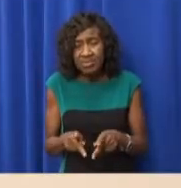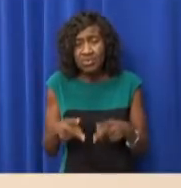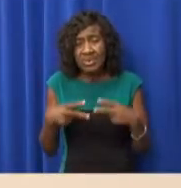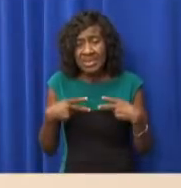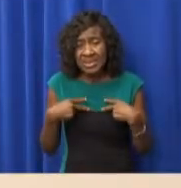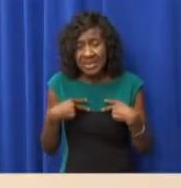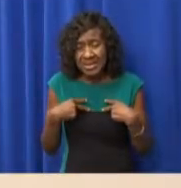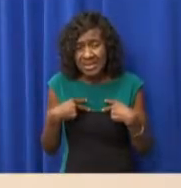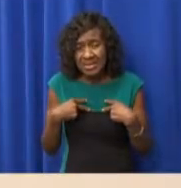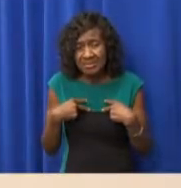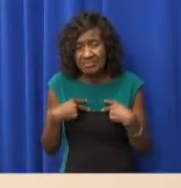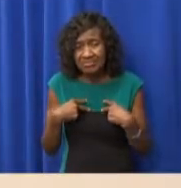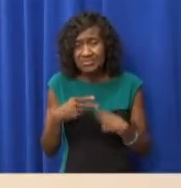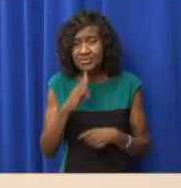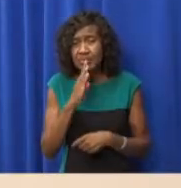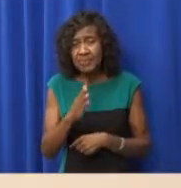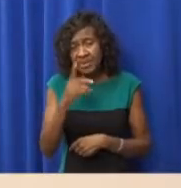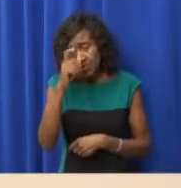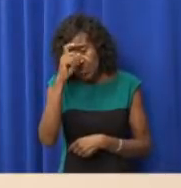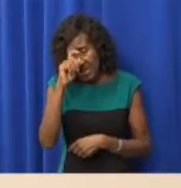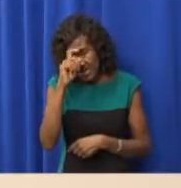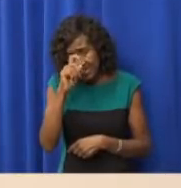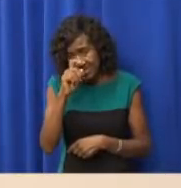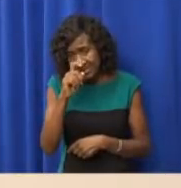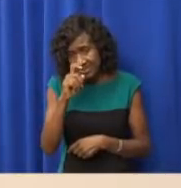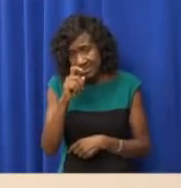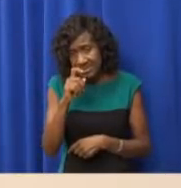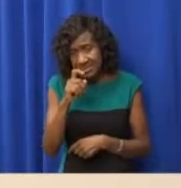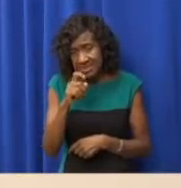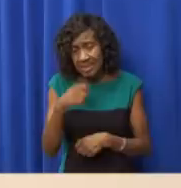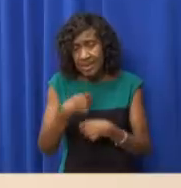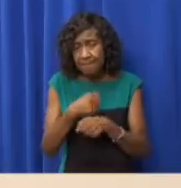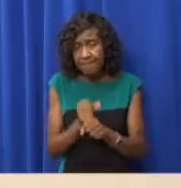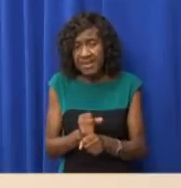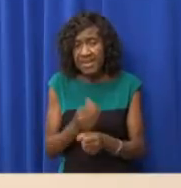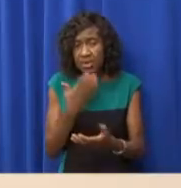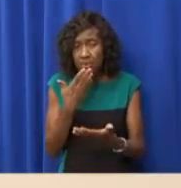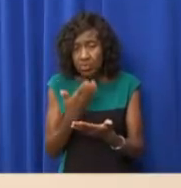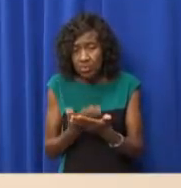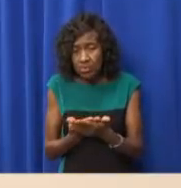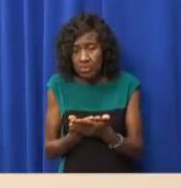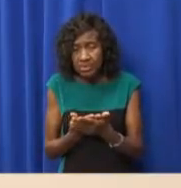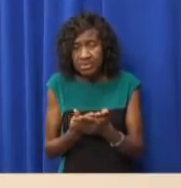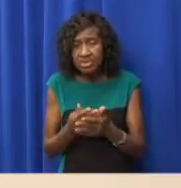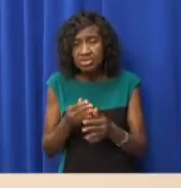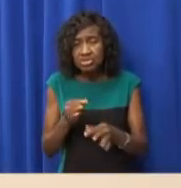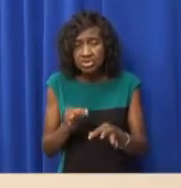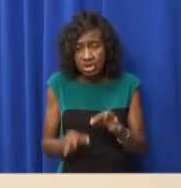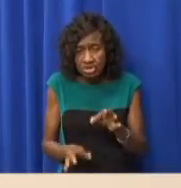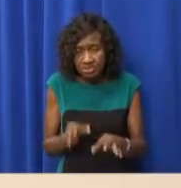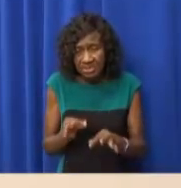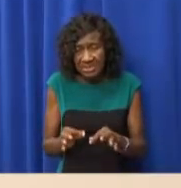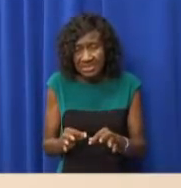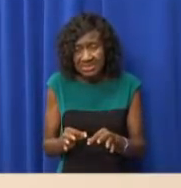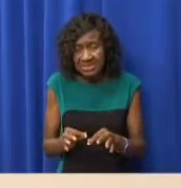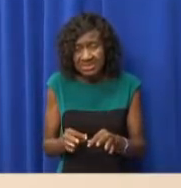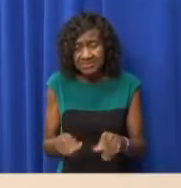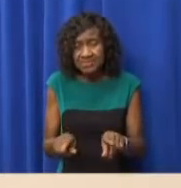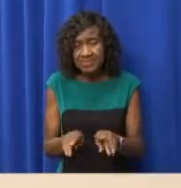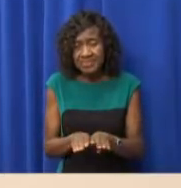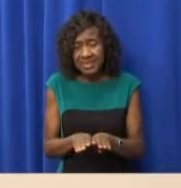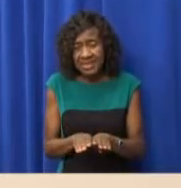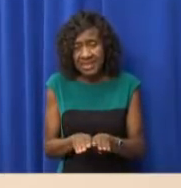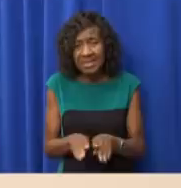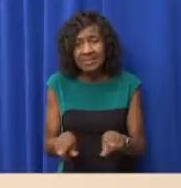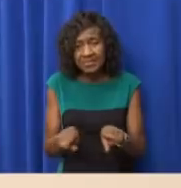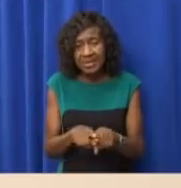judgment, because as we lift restrictions, we can no longer control in the way we were